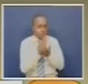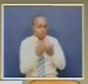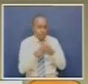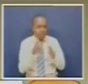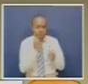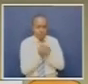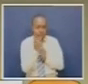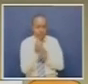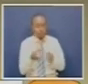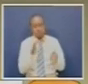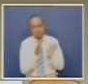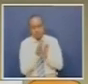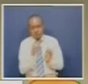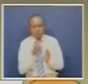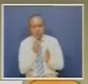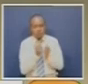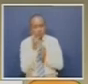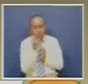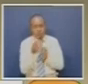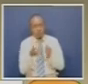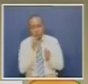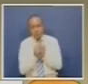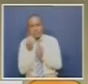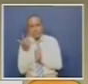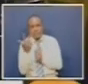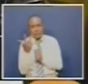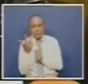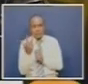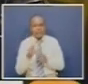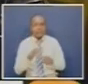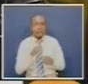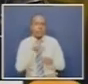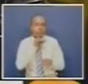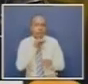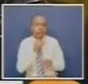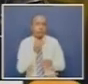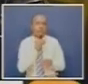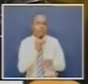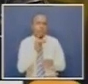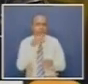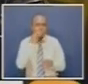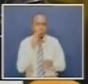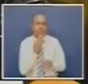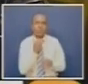Mm-hmm. 2012, 2013. Meaning? That Raila was saying Mudavadi is not leaving.